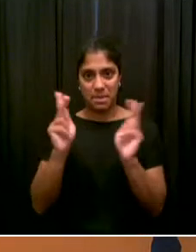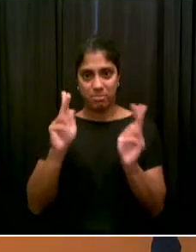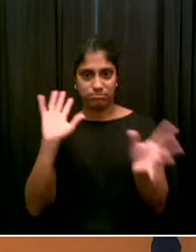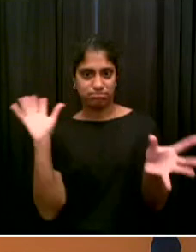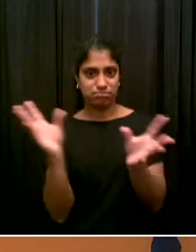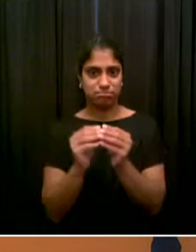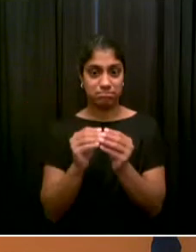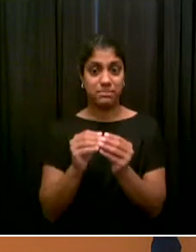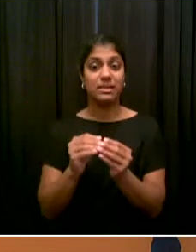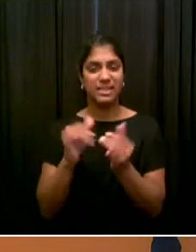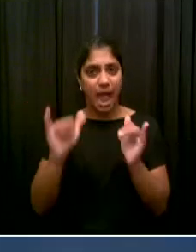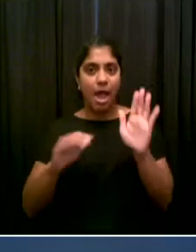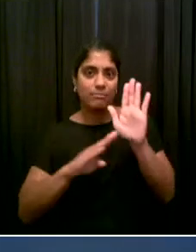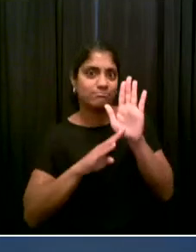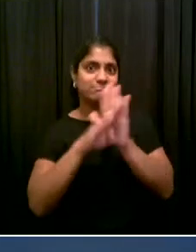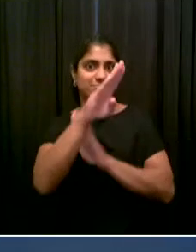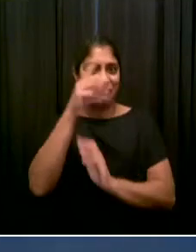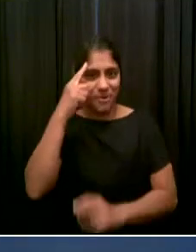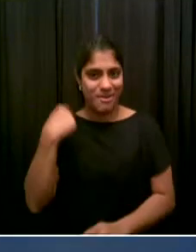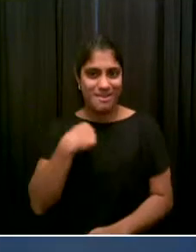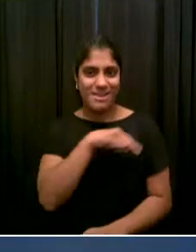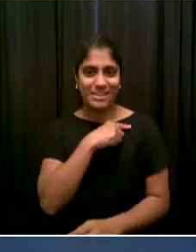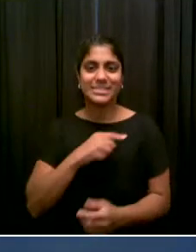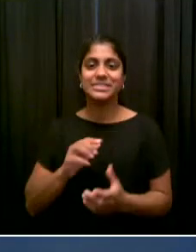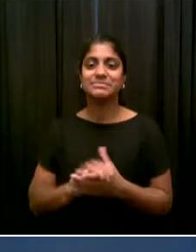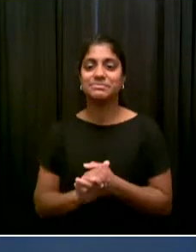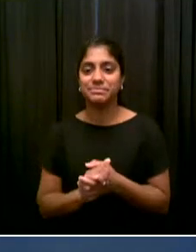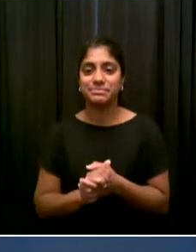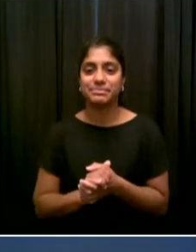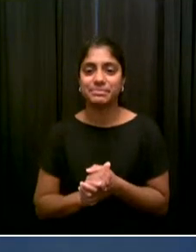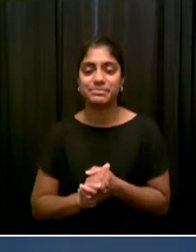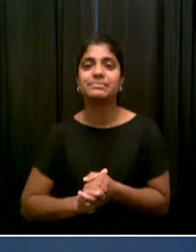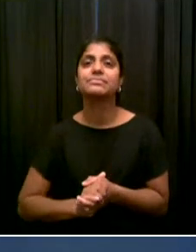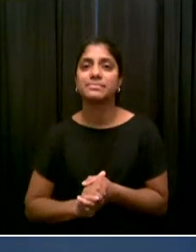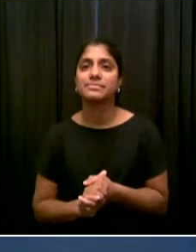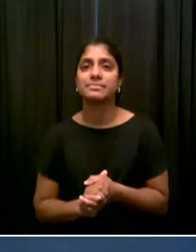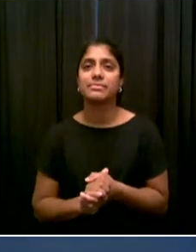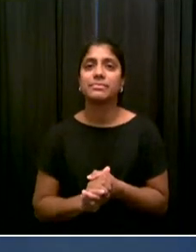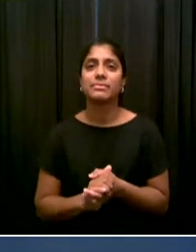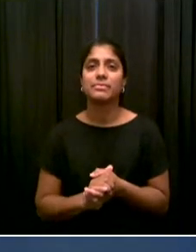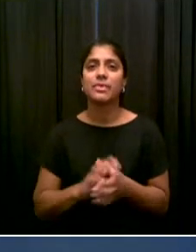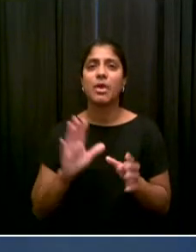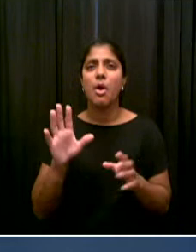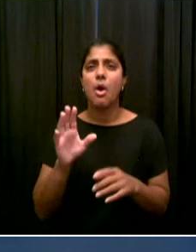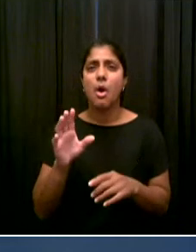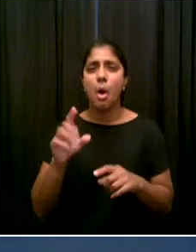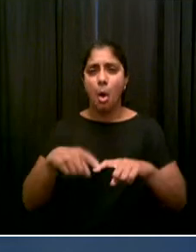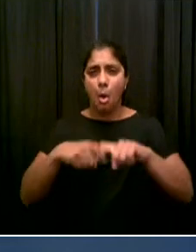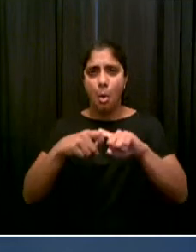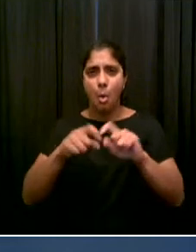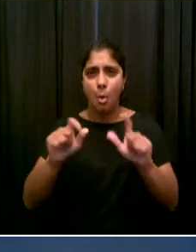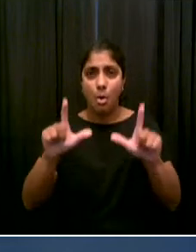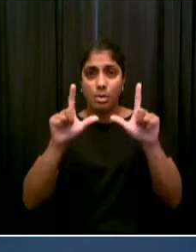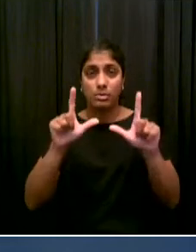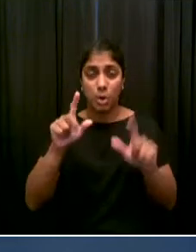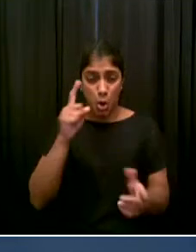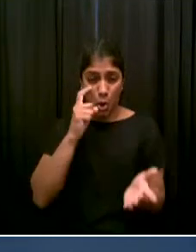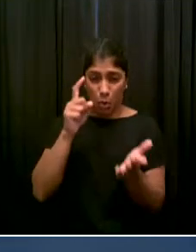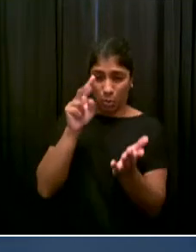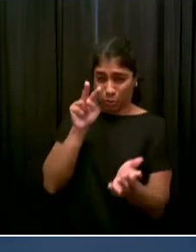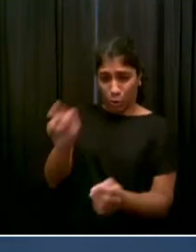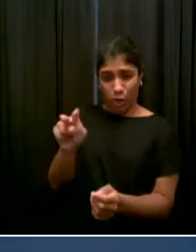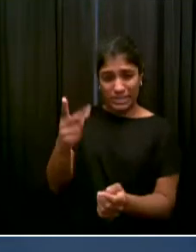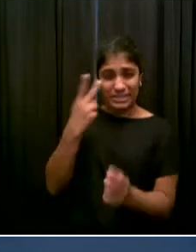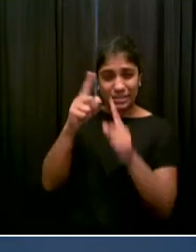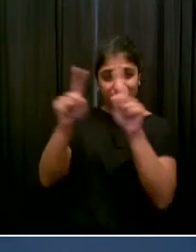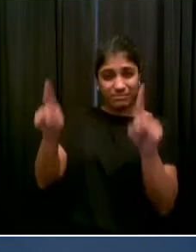be thankful for all the vaccinators out there, all the people who are helping to bring New York City back with everything they do. So that's